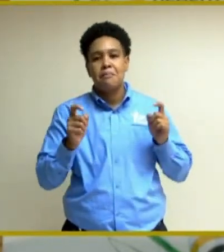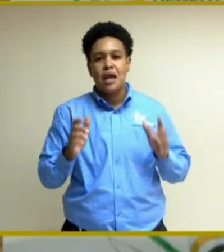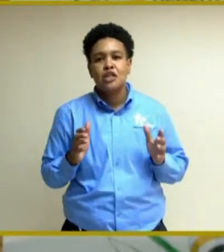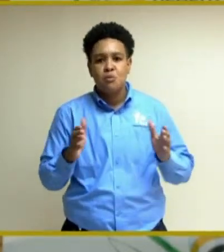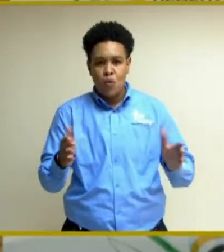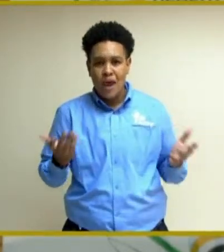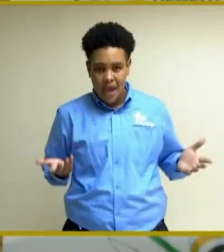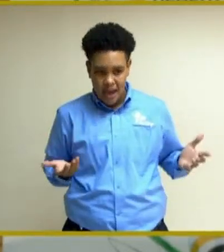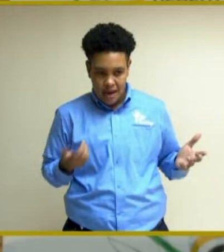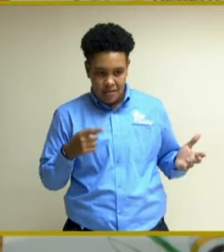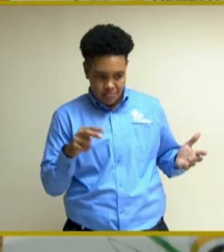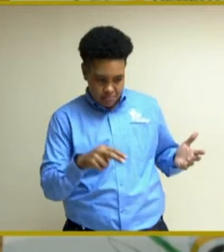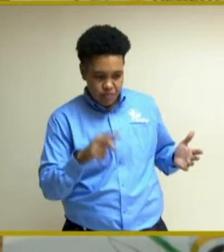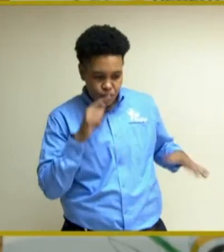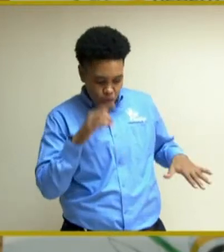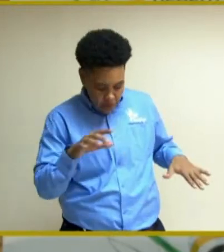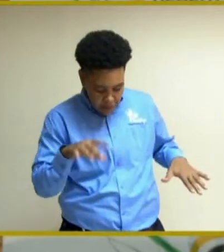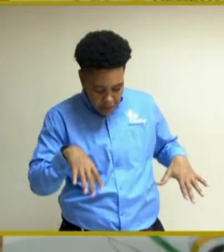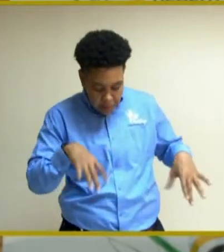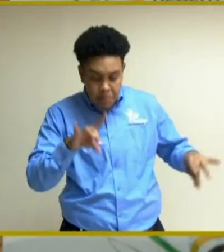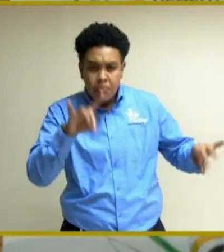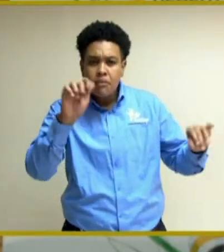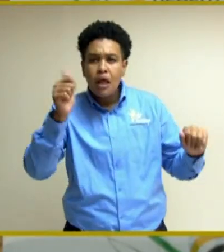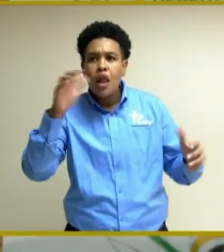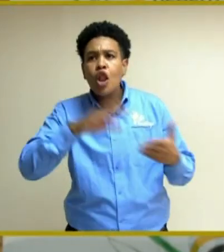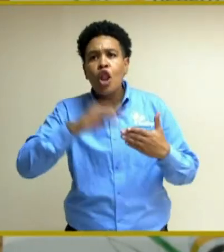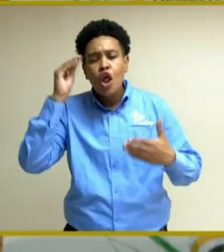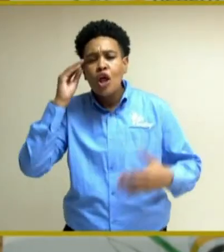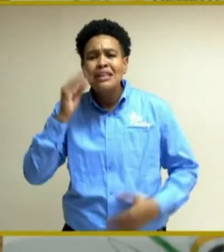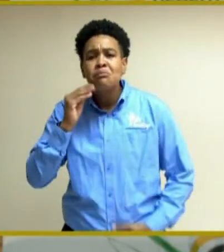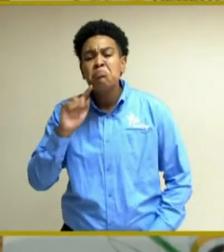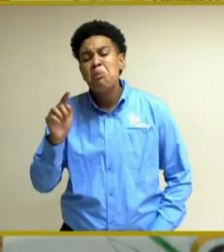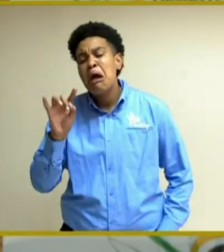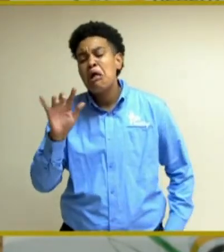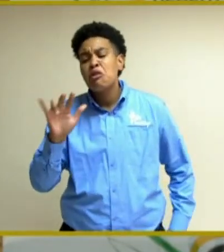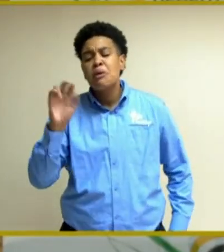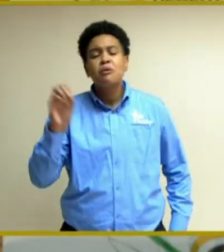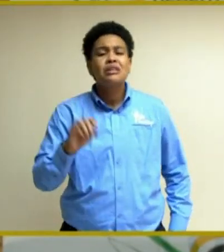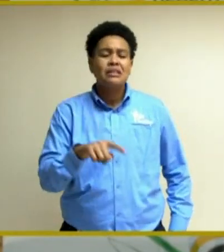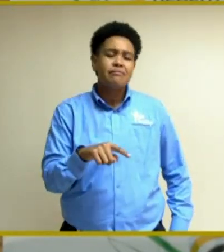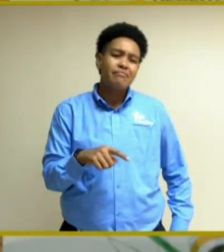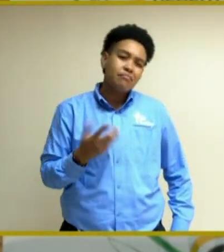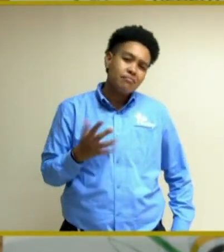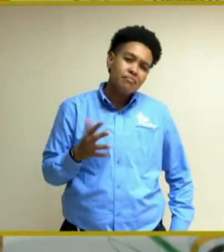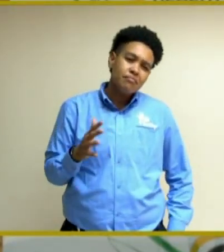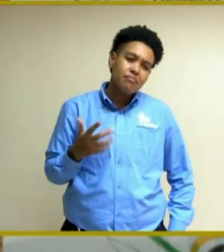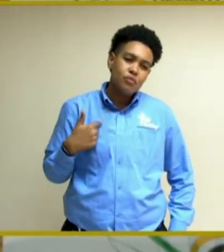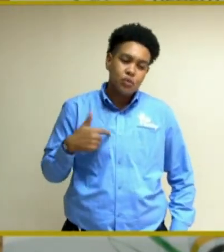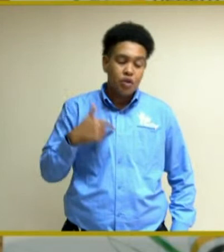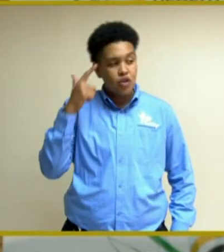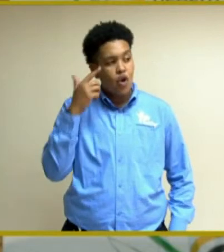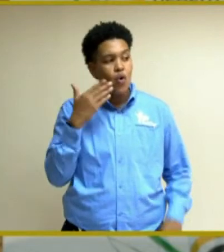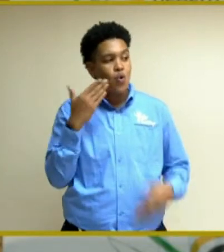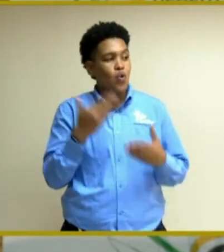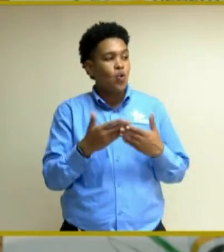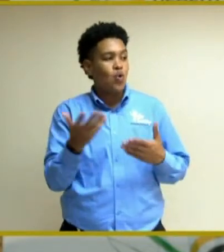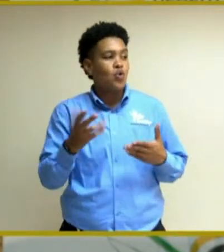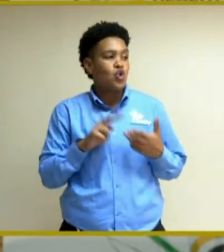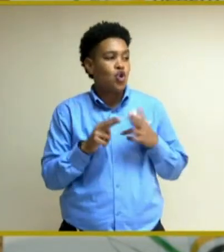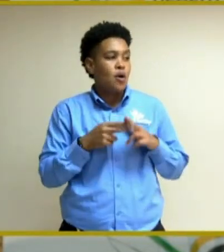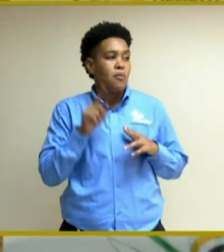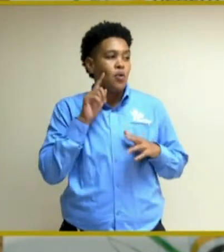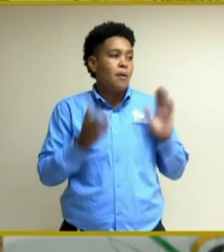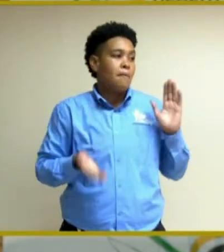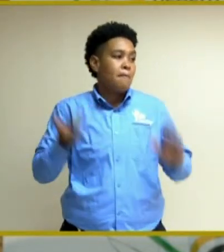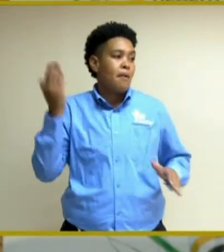way to pick up any learning experiences. But 83%. We thought was good. Now, the numbers will go